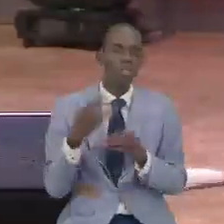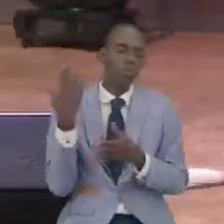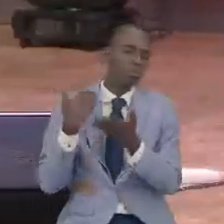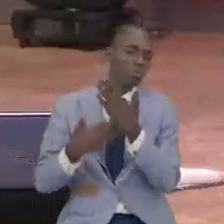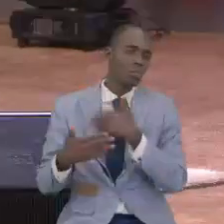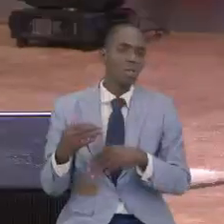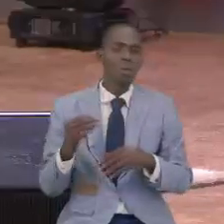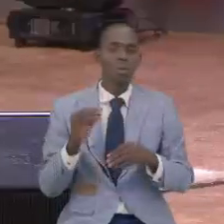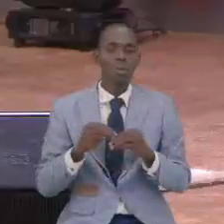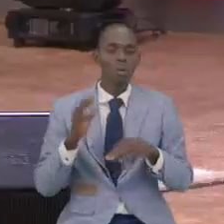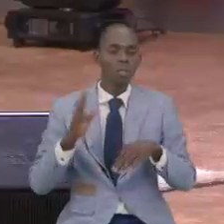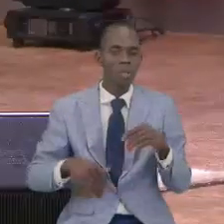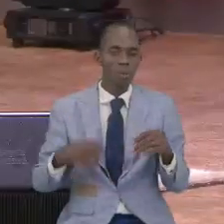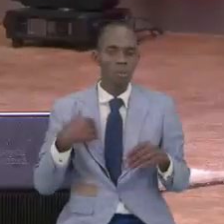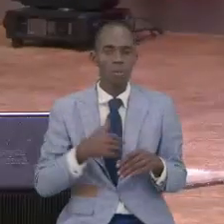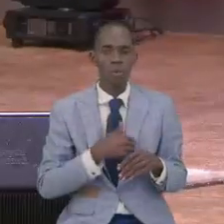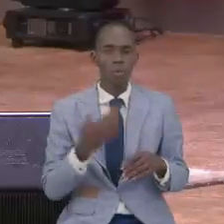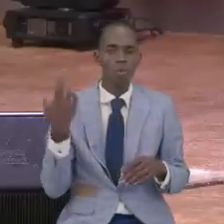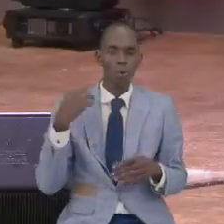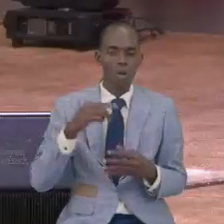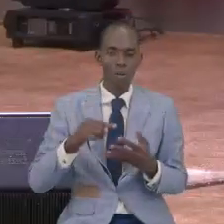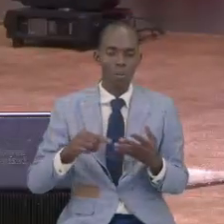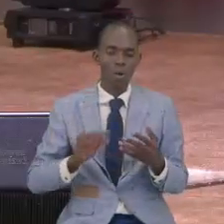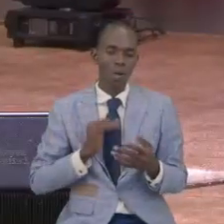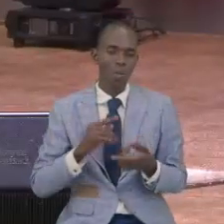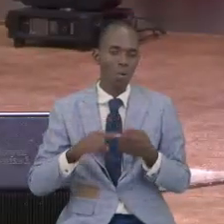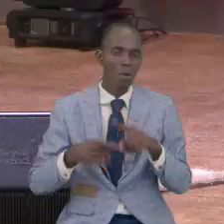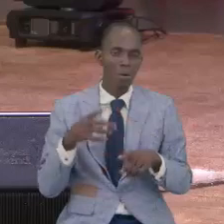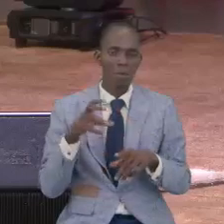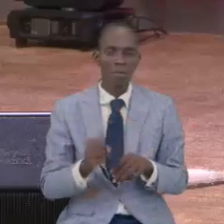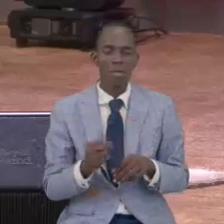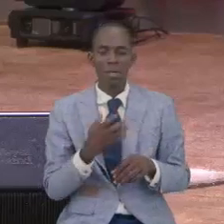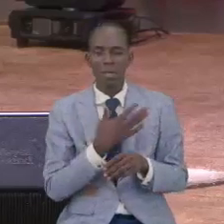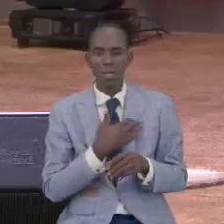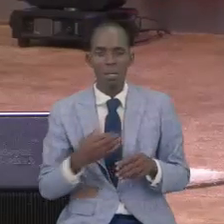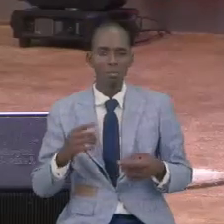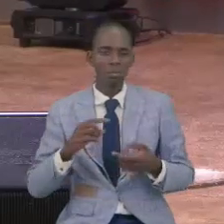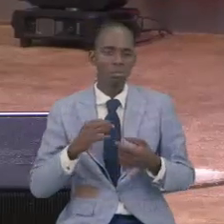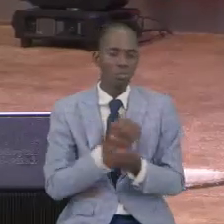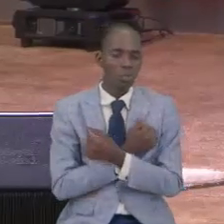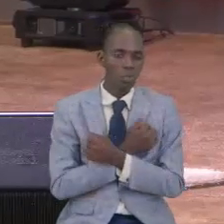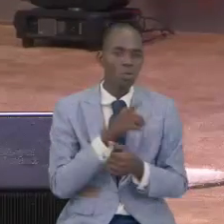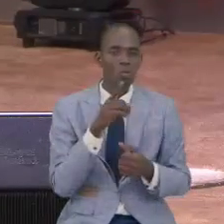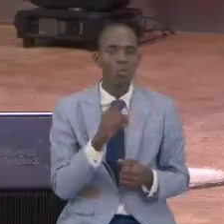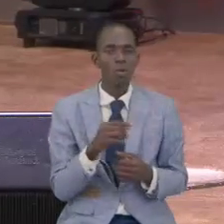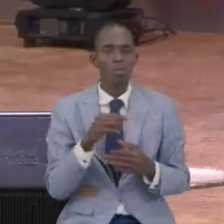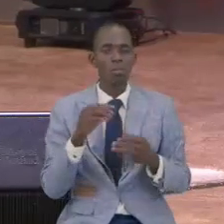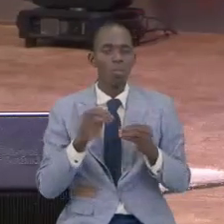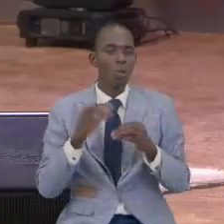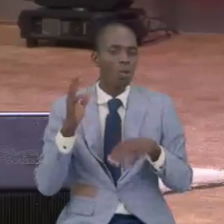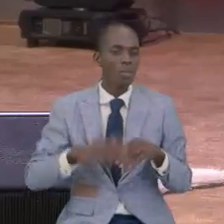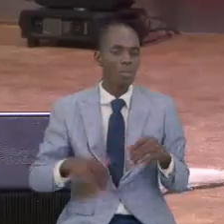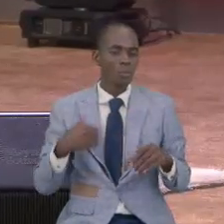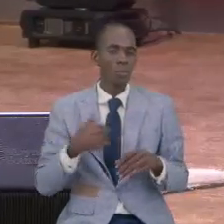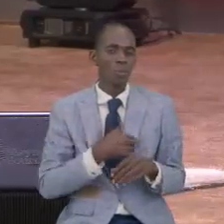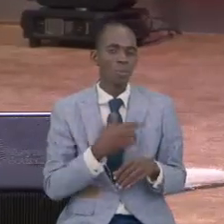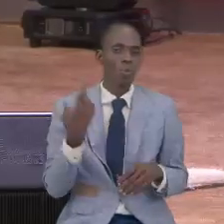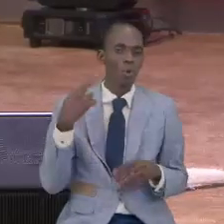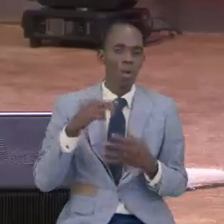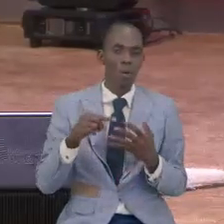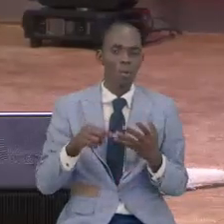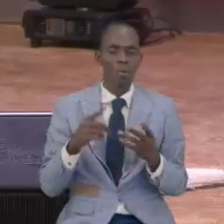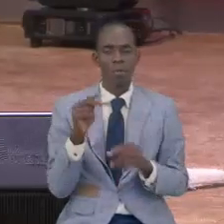among our colleagues, more than we were in the past, and more than we were even among the people. Now